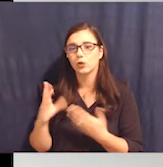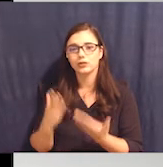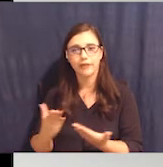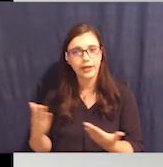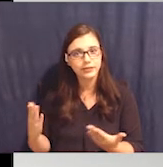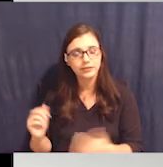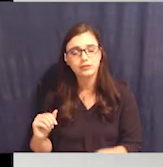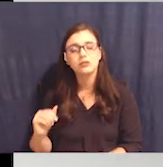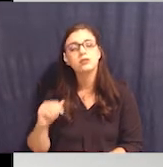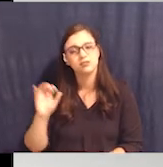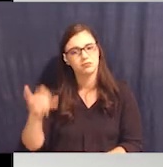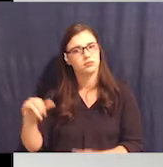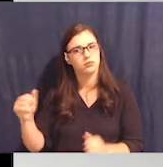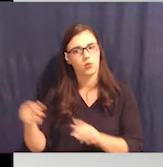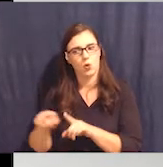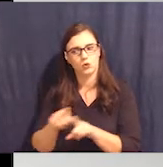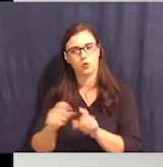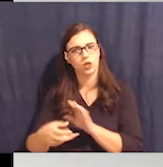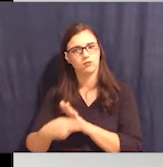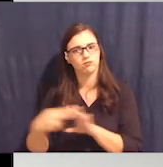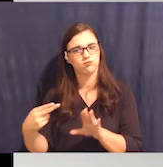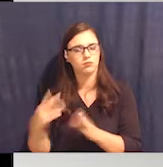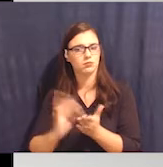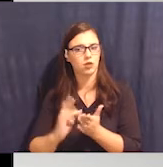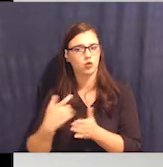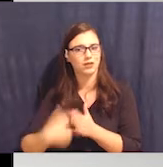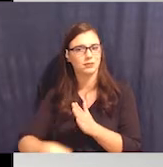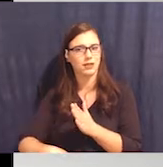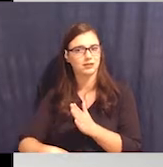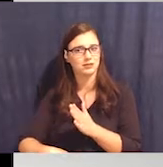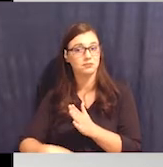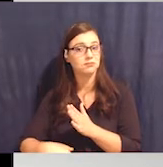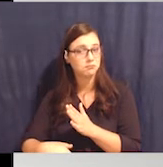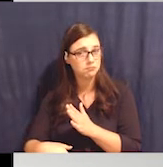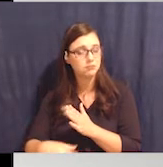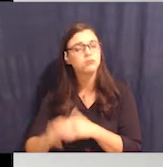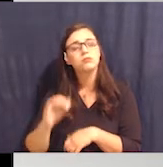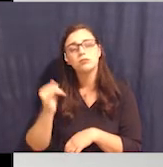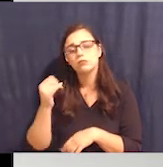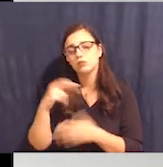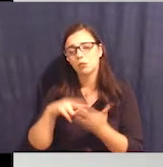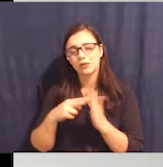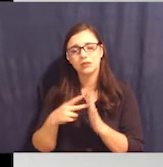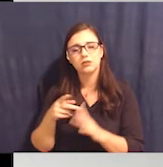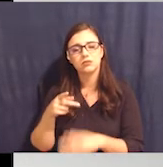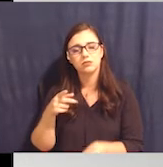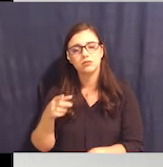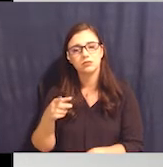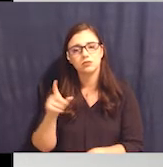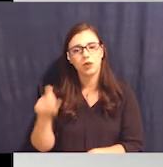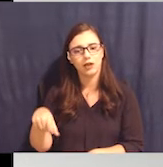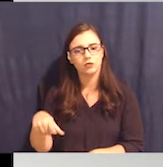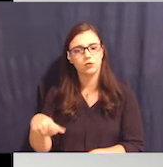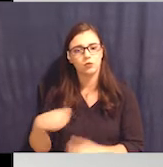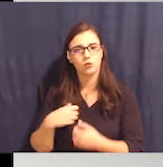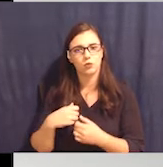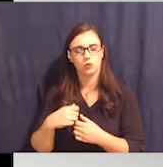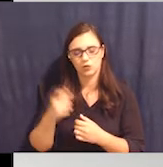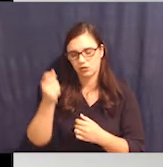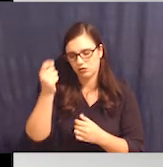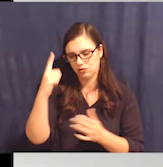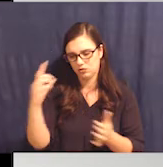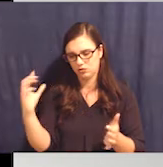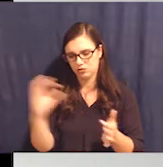books or devices, these could also be considered a medical expense. In other words, you have to make